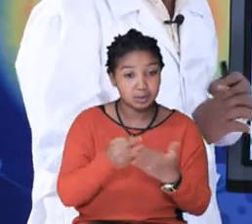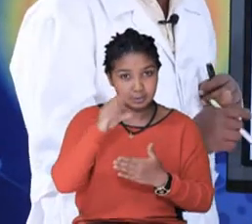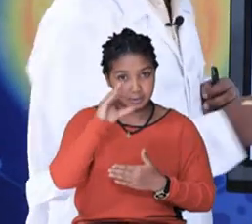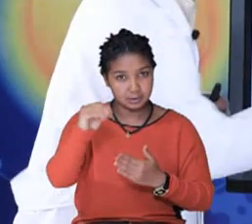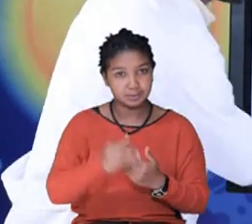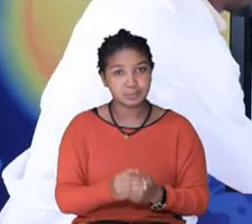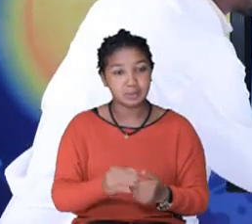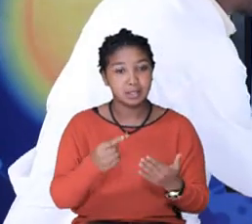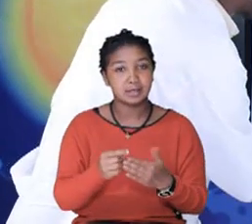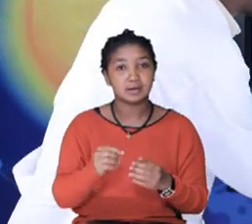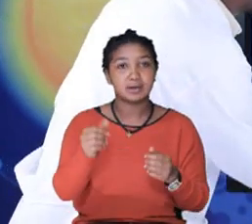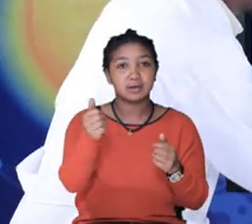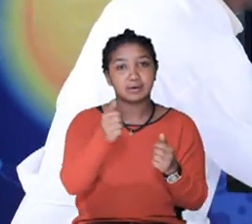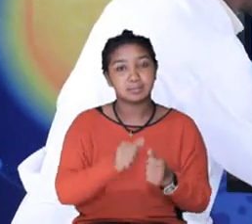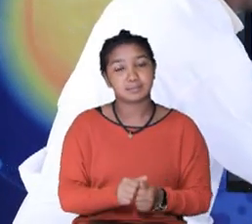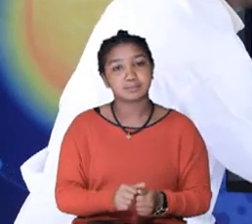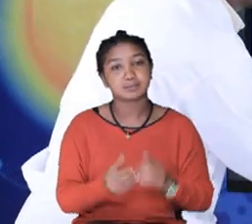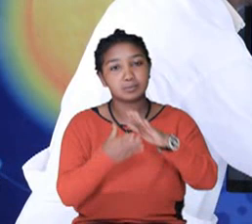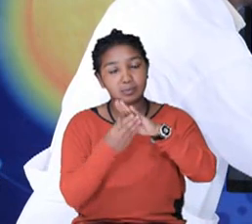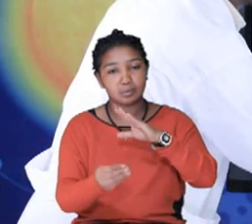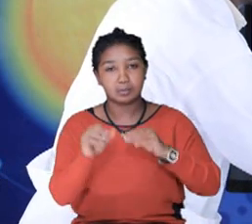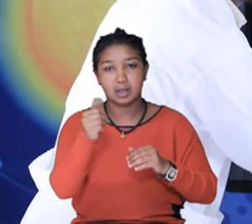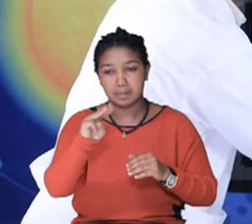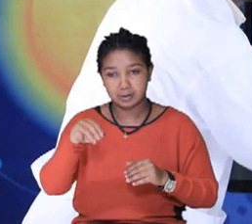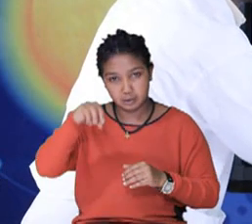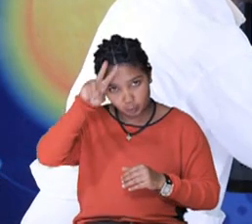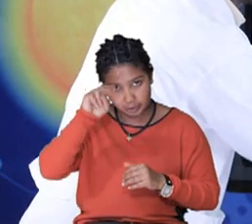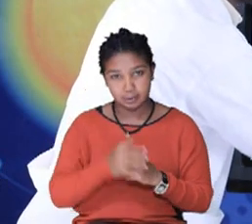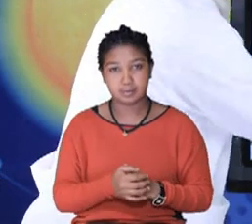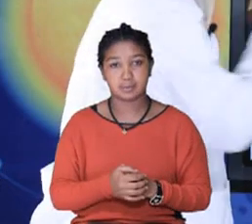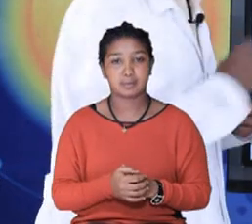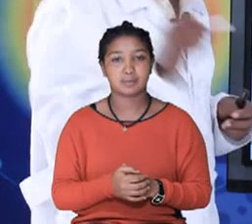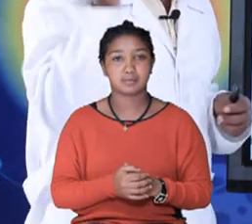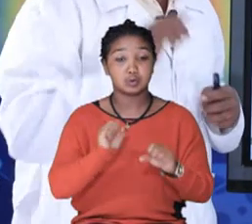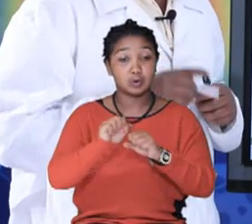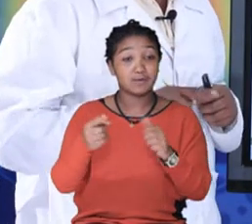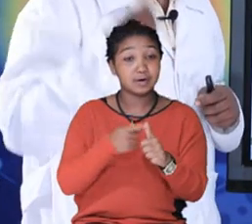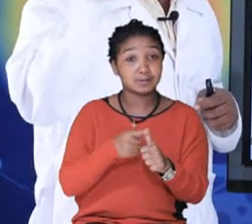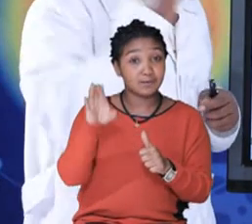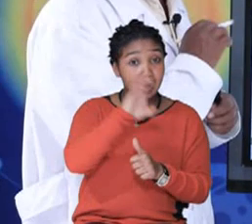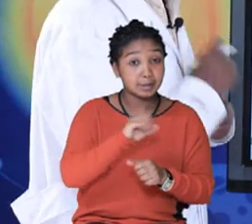this person. And the gravitational acceleration takes 10 meters per second square. So first find the pressure of the